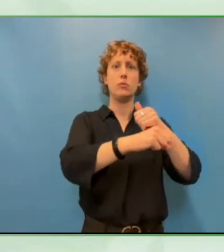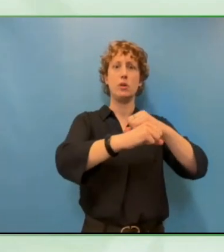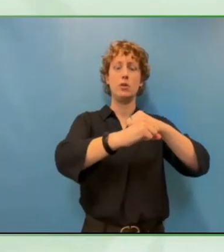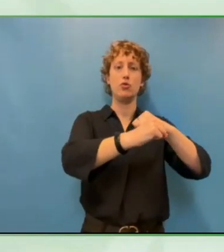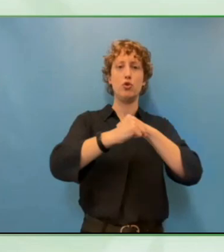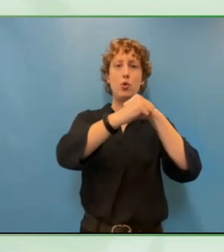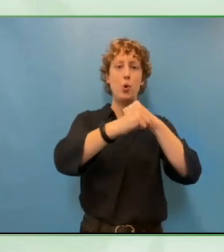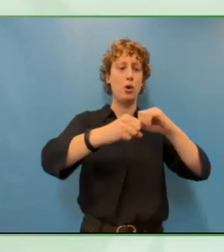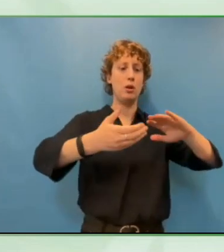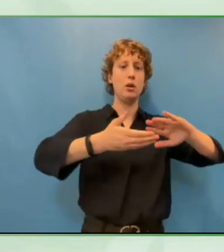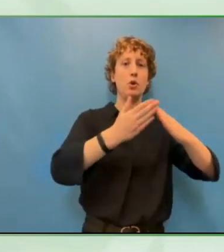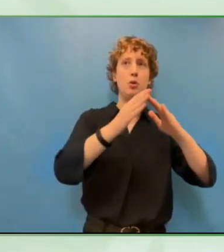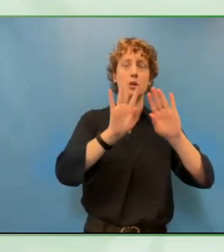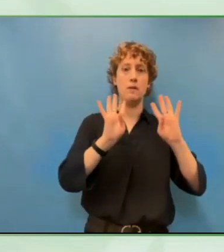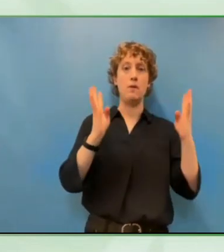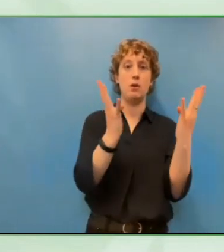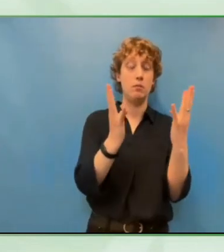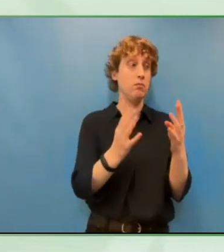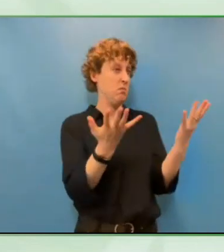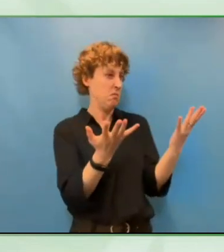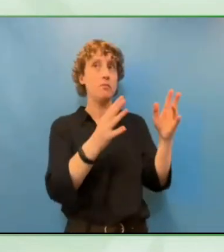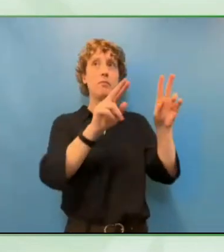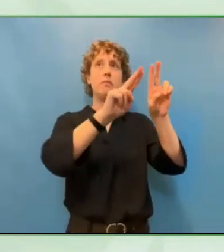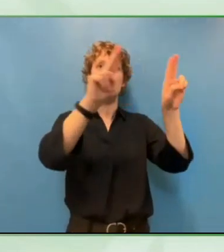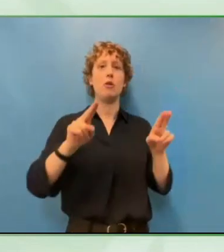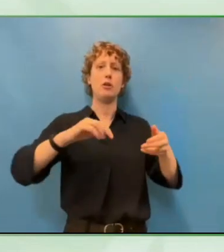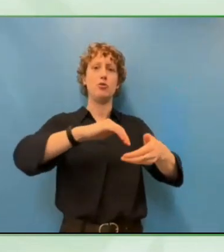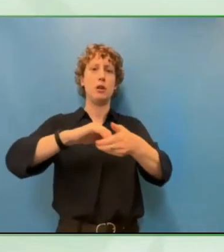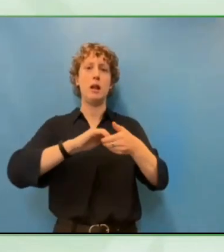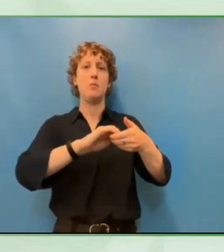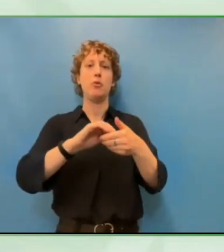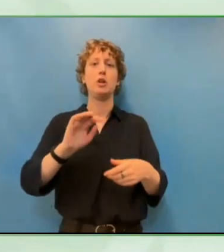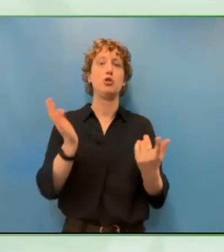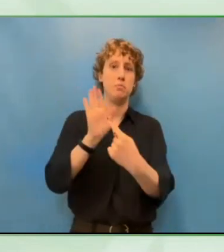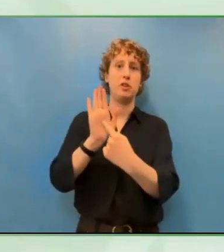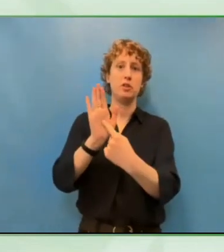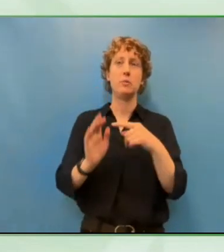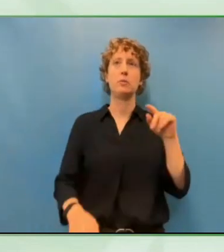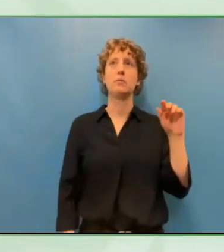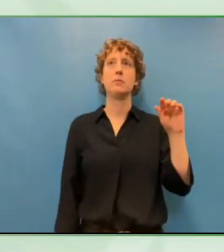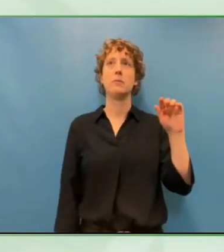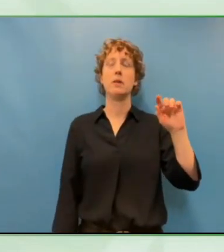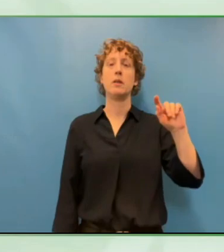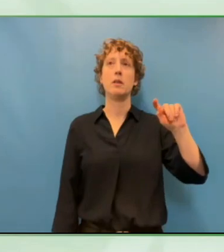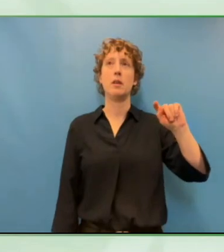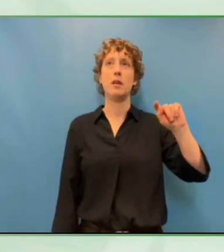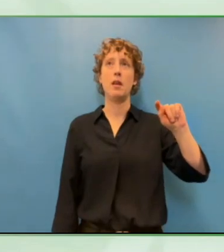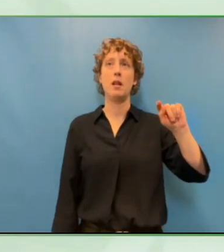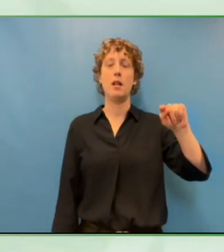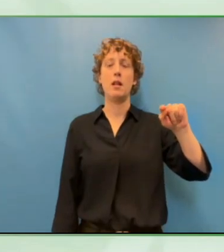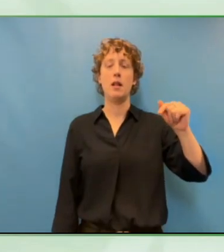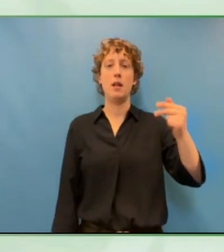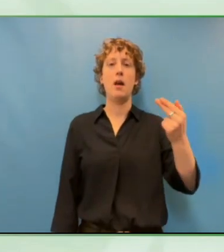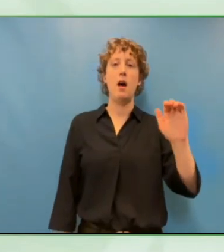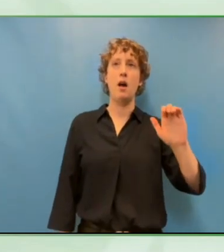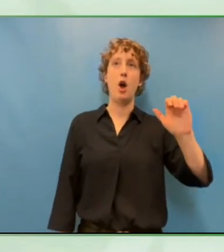So this is an international collaboration where, for example, ARC from the US for people with intellectual disability is